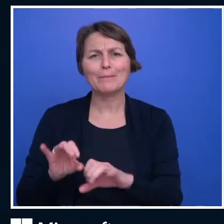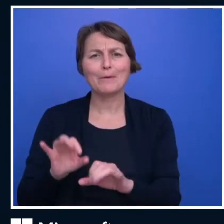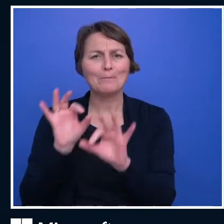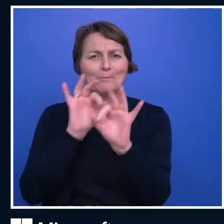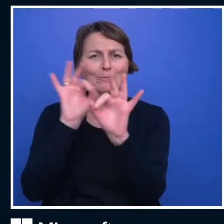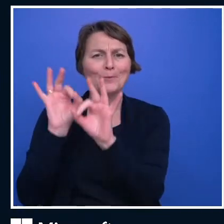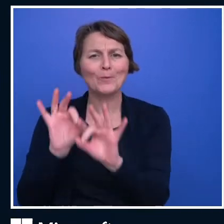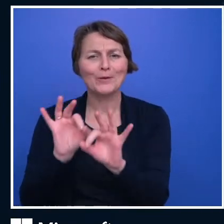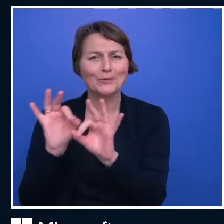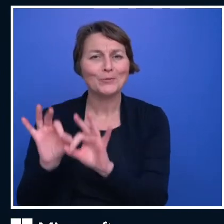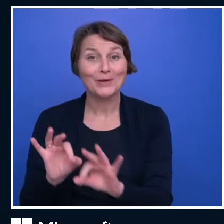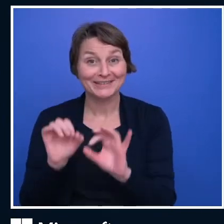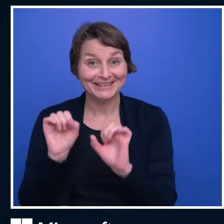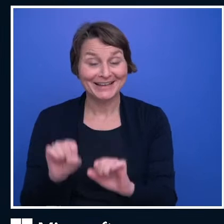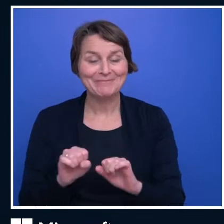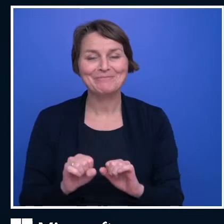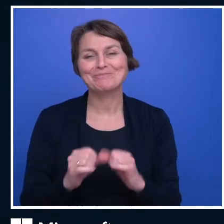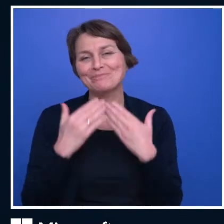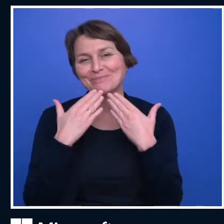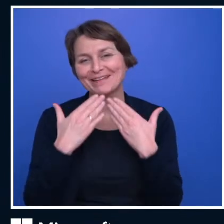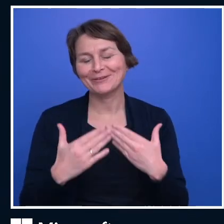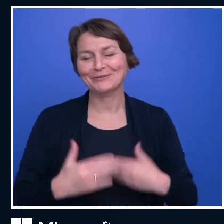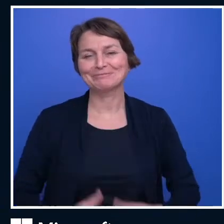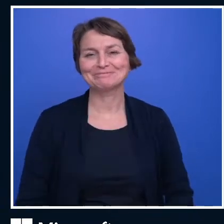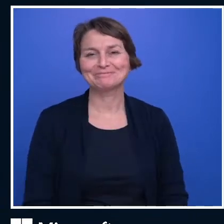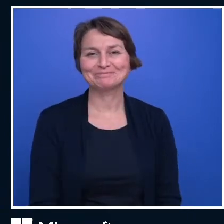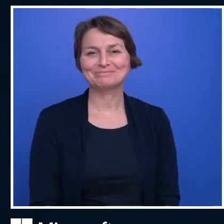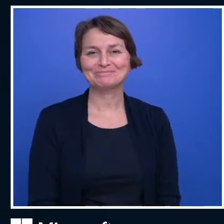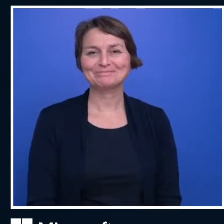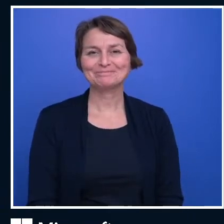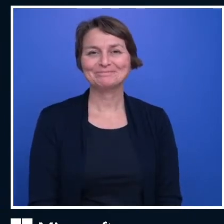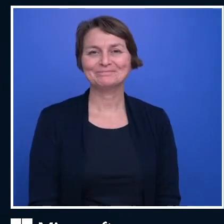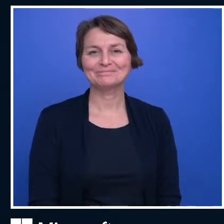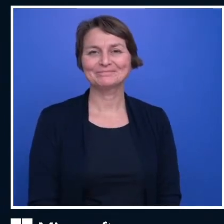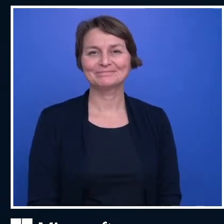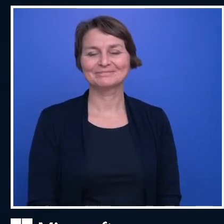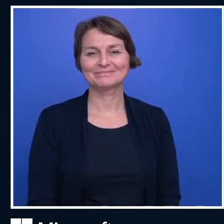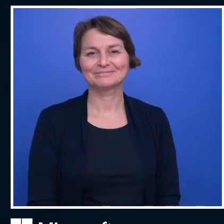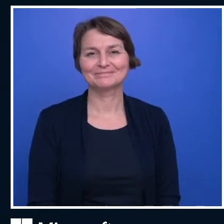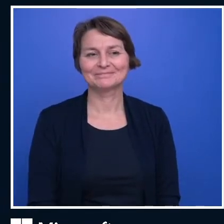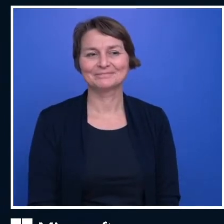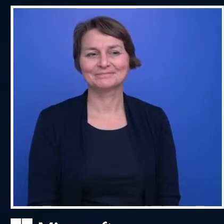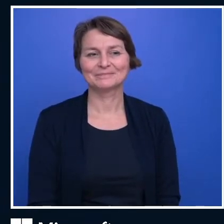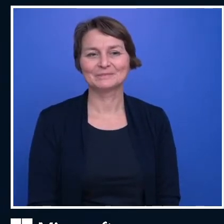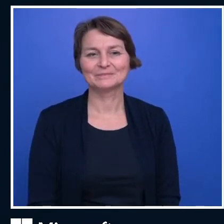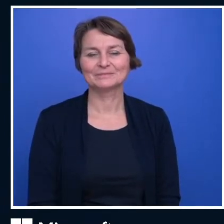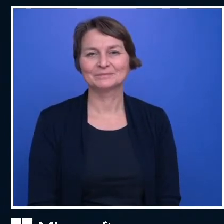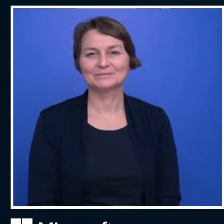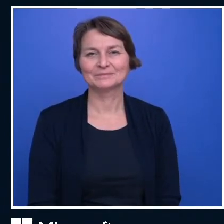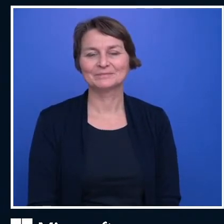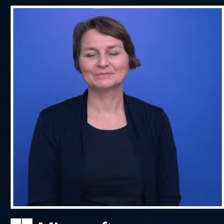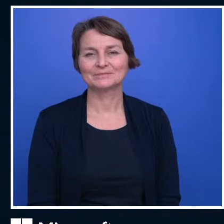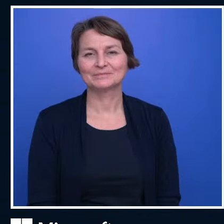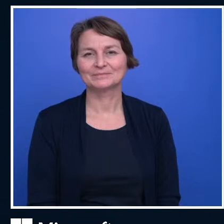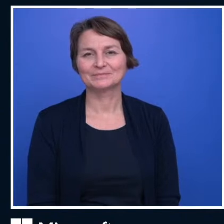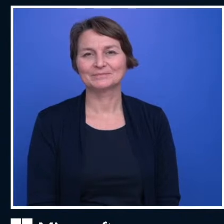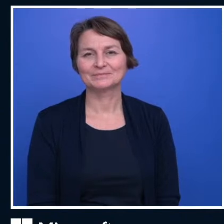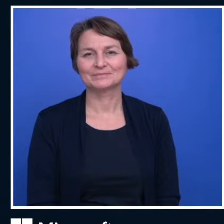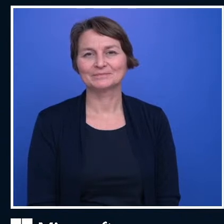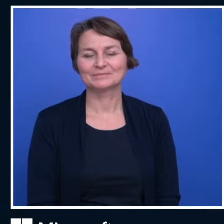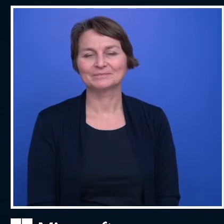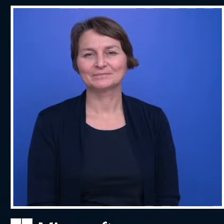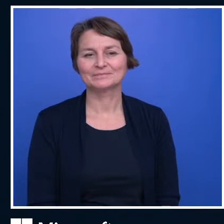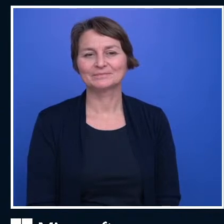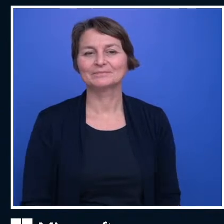appreciate your questions. Yeah, perfect. So let's keep talking about different kind of